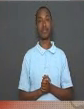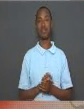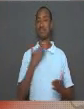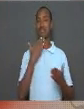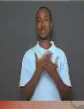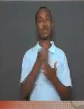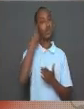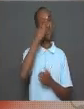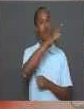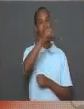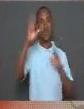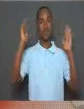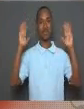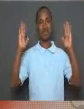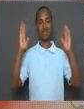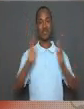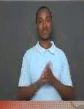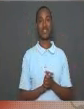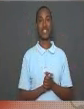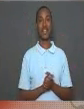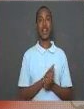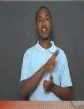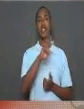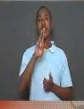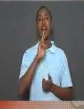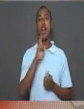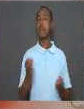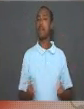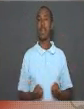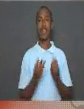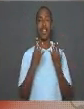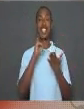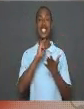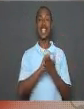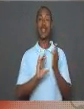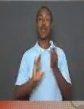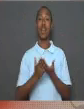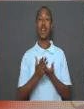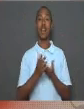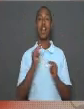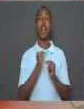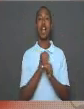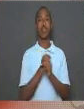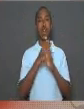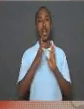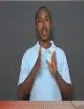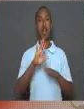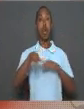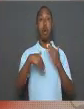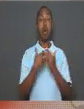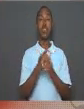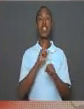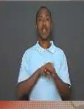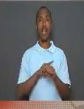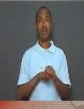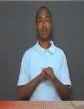Good for you. There are many that occur naturally all the